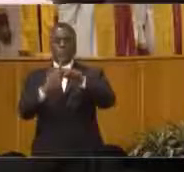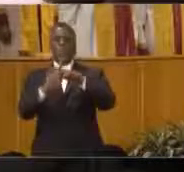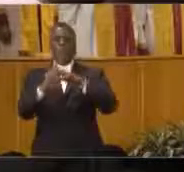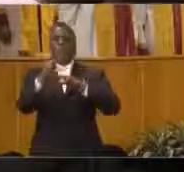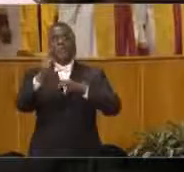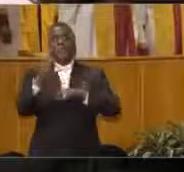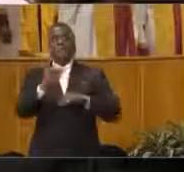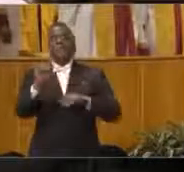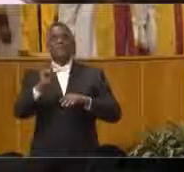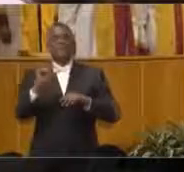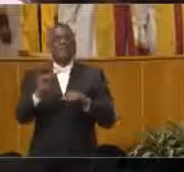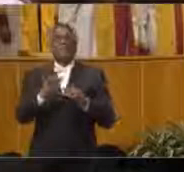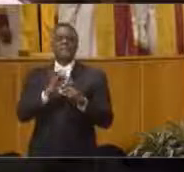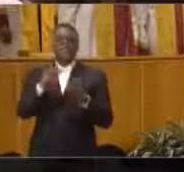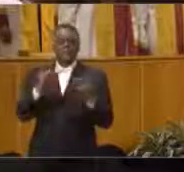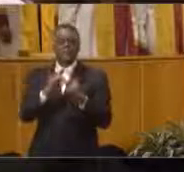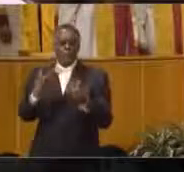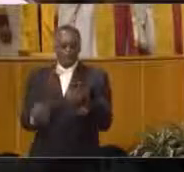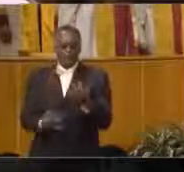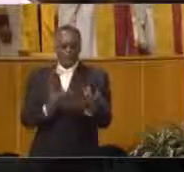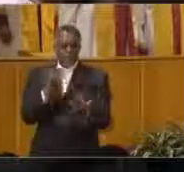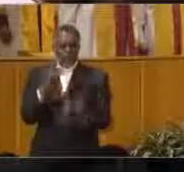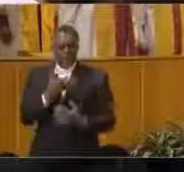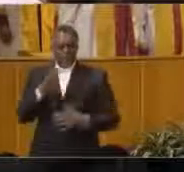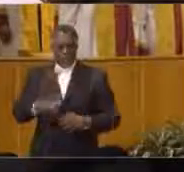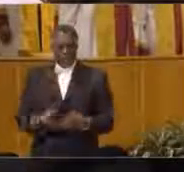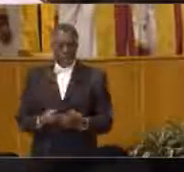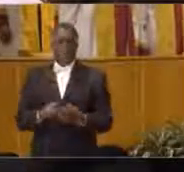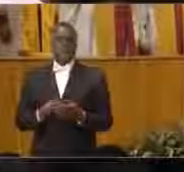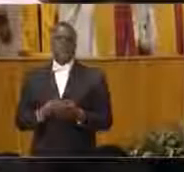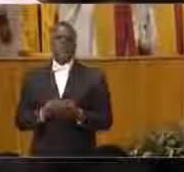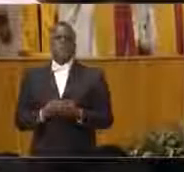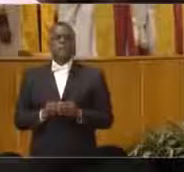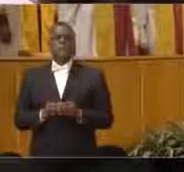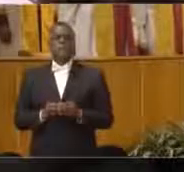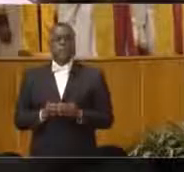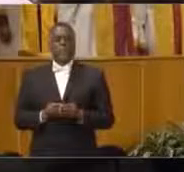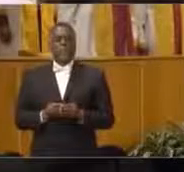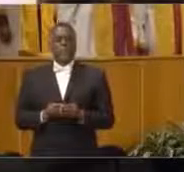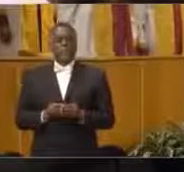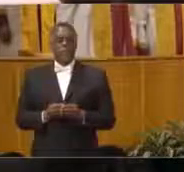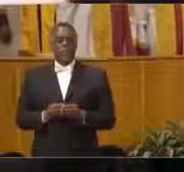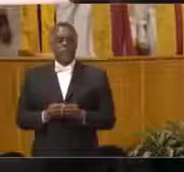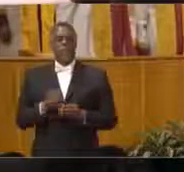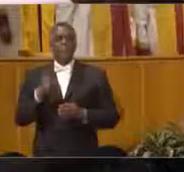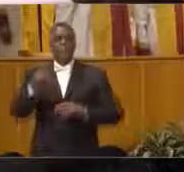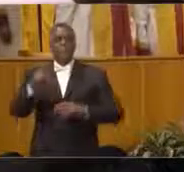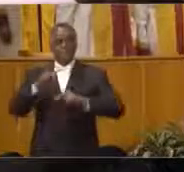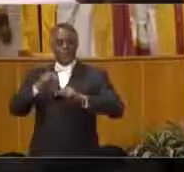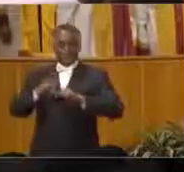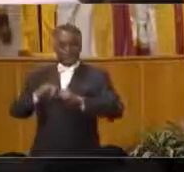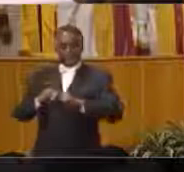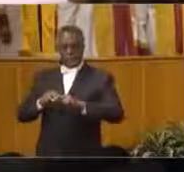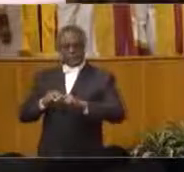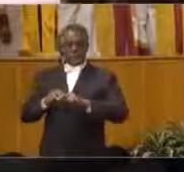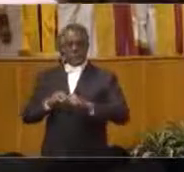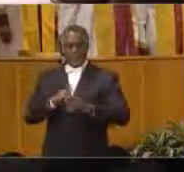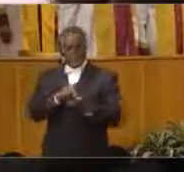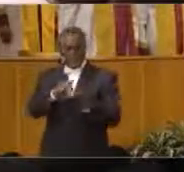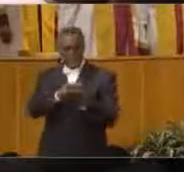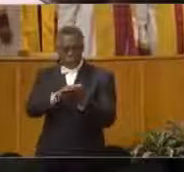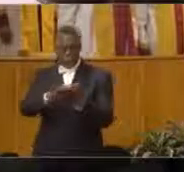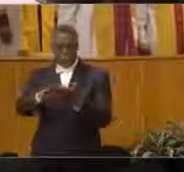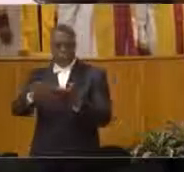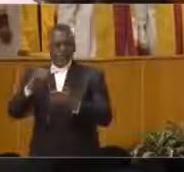is like a refiner's fire and like launderer's soap. He will sit as a refiner and a purifier